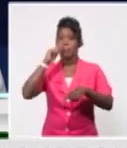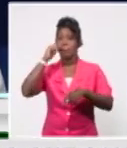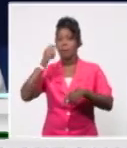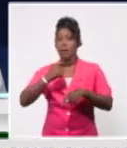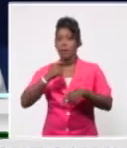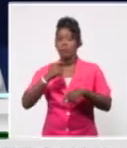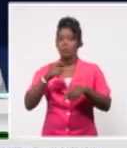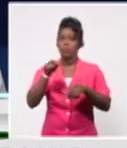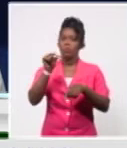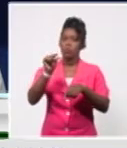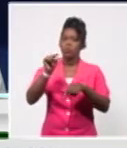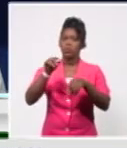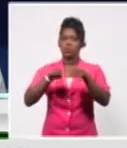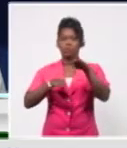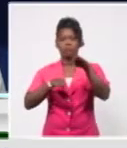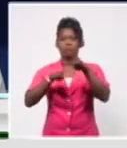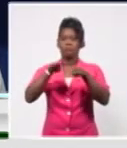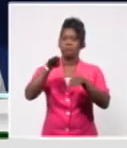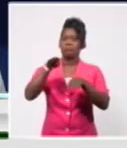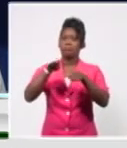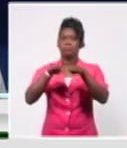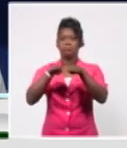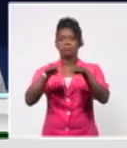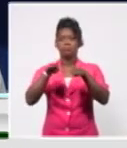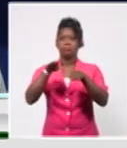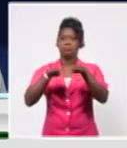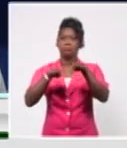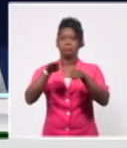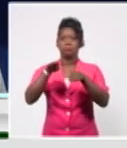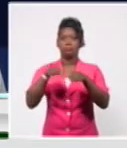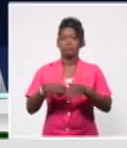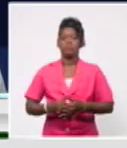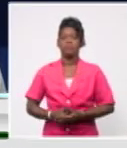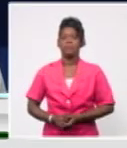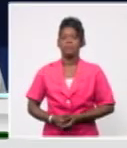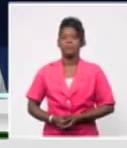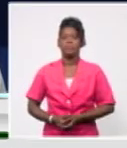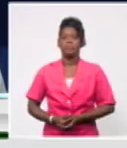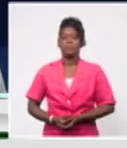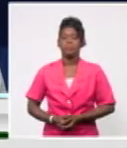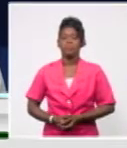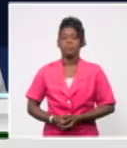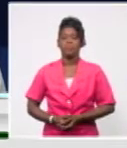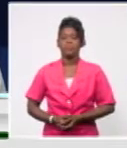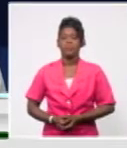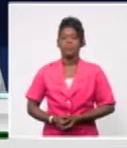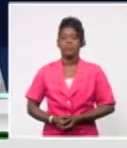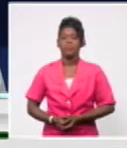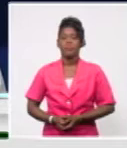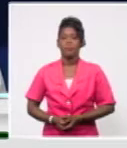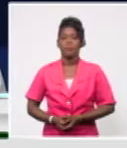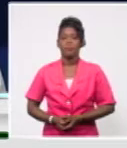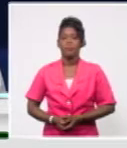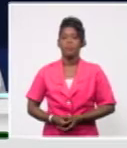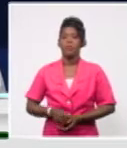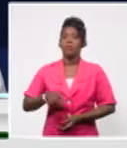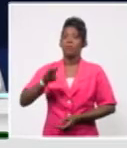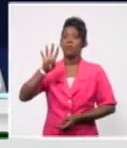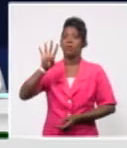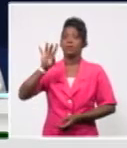By age group, 4 positive cases diagnosed yesterday are under the age of 20.